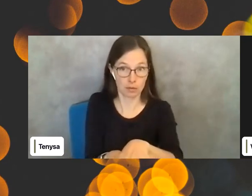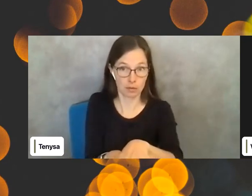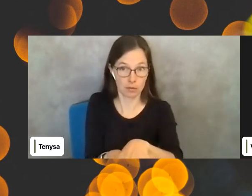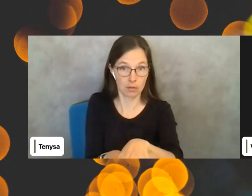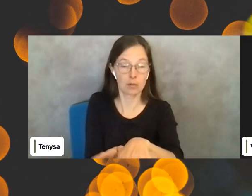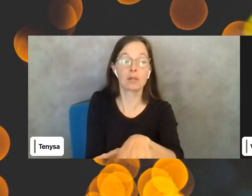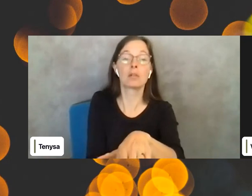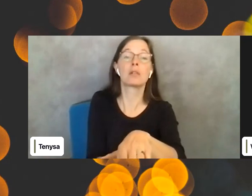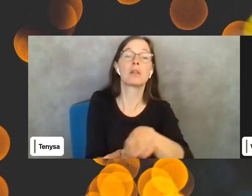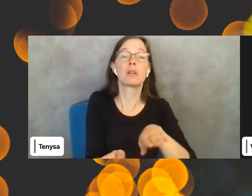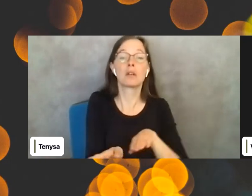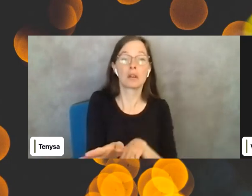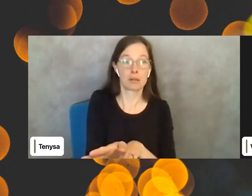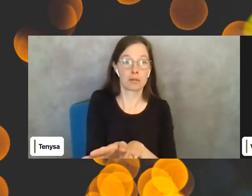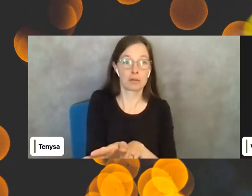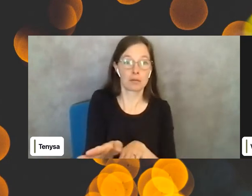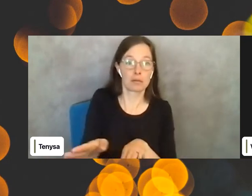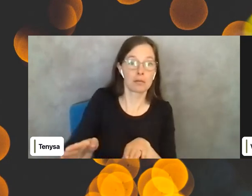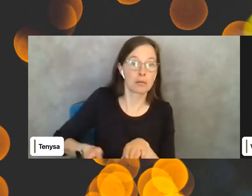crossing backwards.